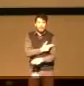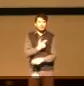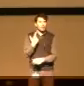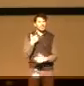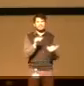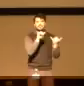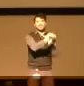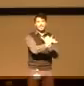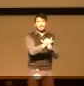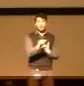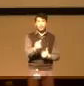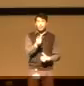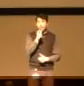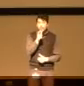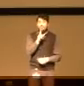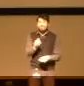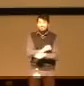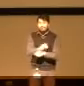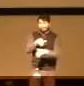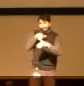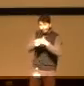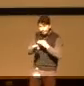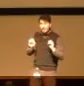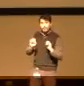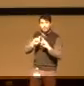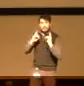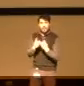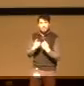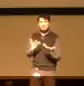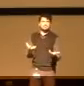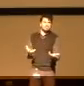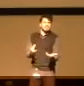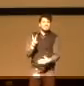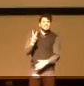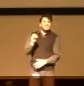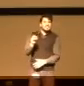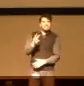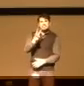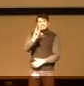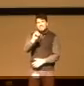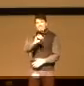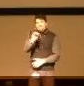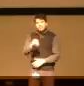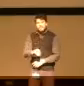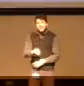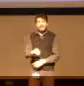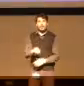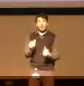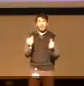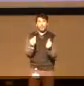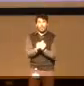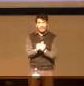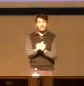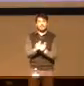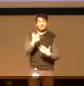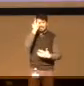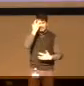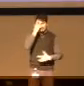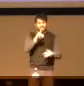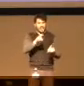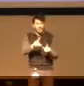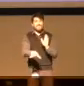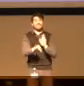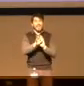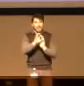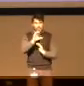COVID patients in the emergency department is about 60 or 70% of those that come to the ED with COVID symptoms end up in the hospital. And I think that's, as I